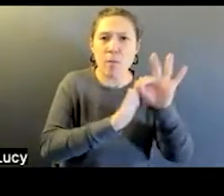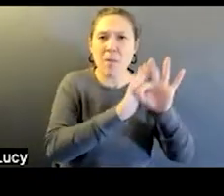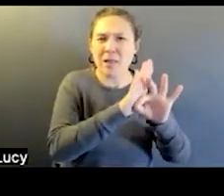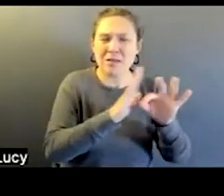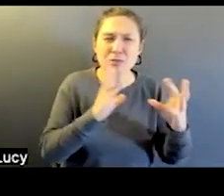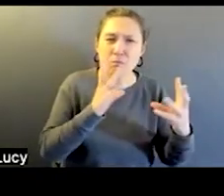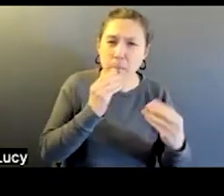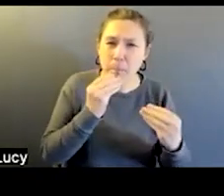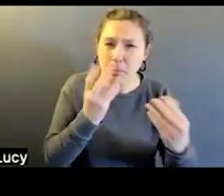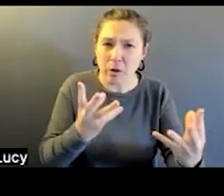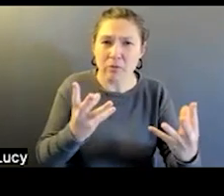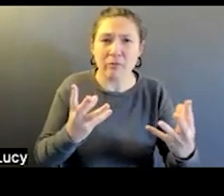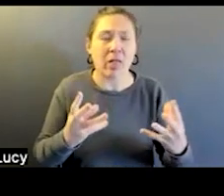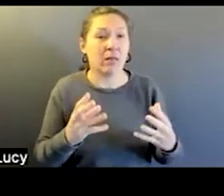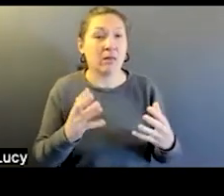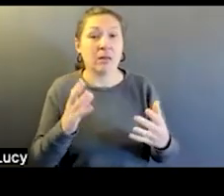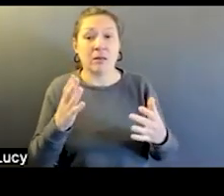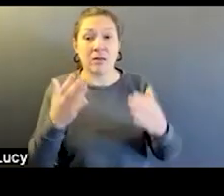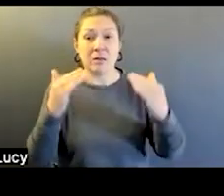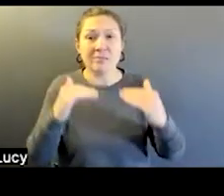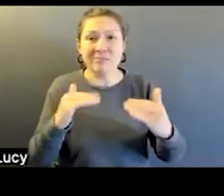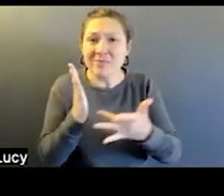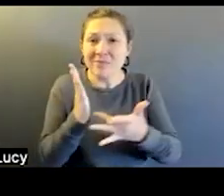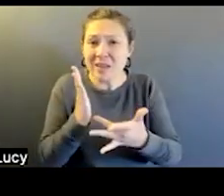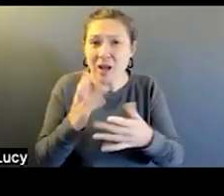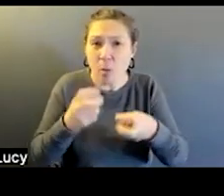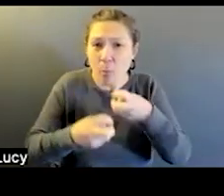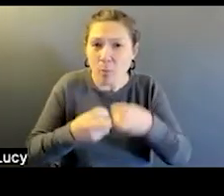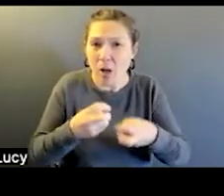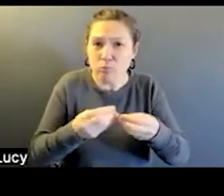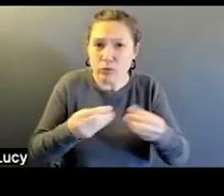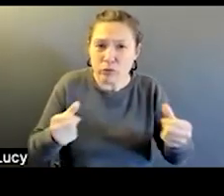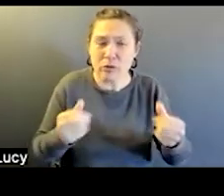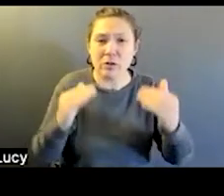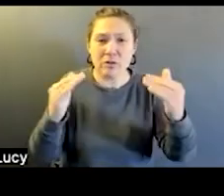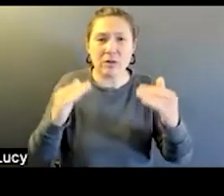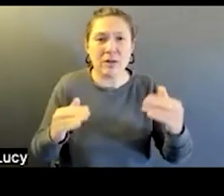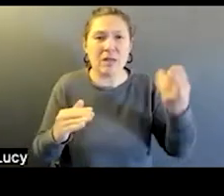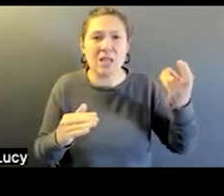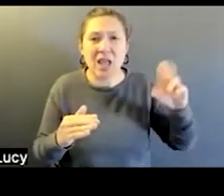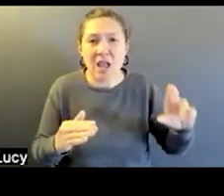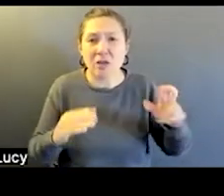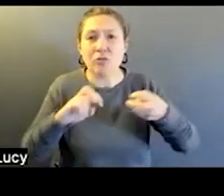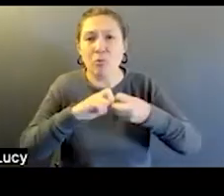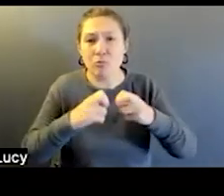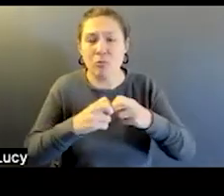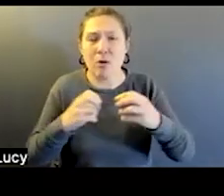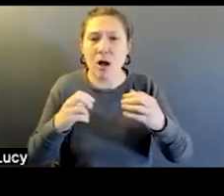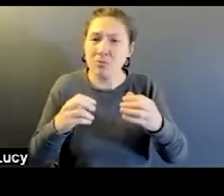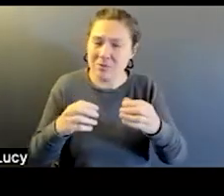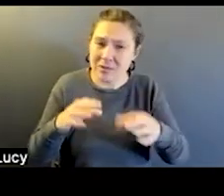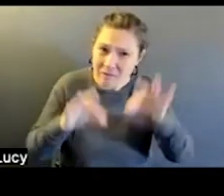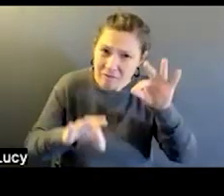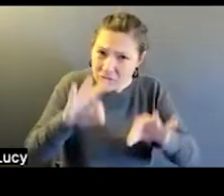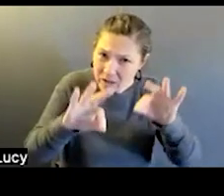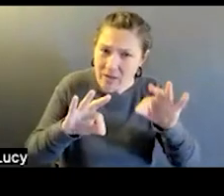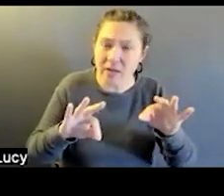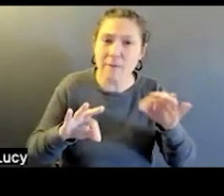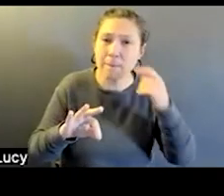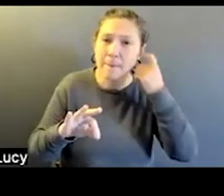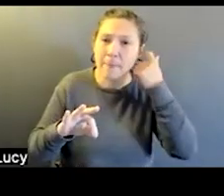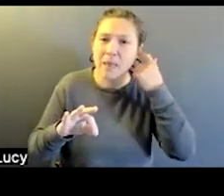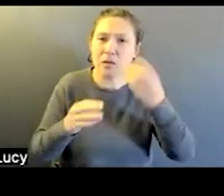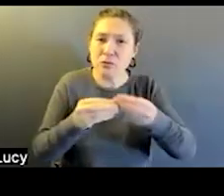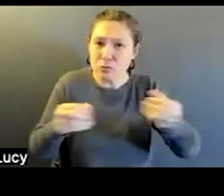solutions to technical problems, solutions to human resource allocation problems. This should be enough